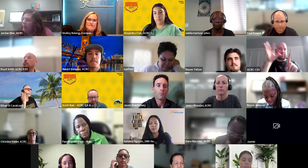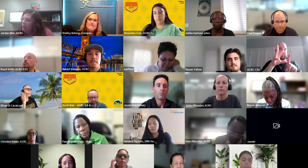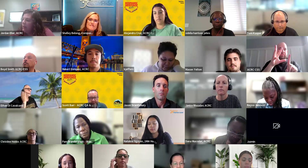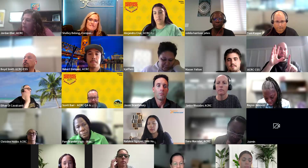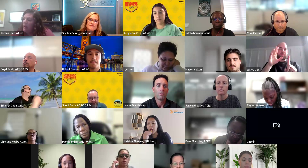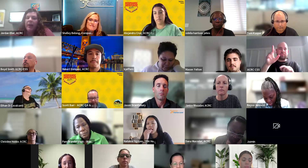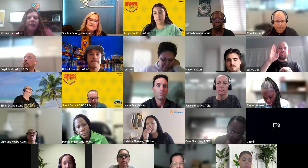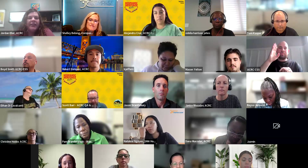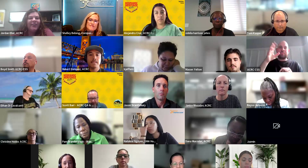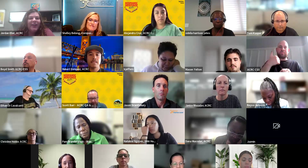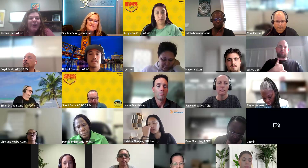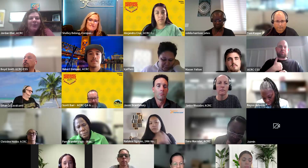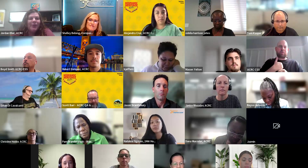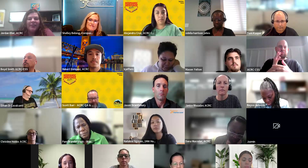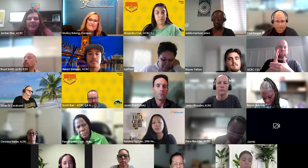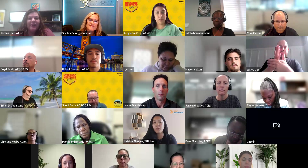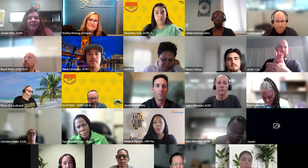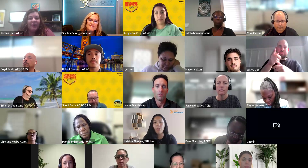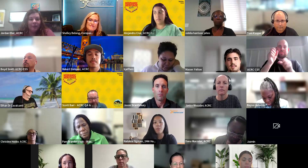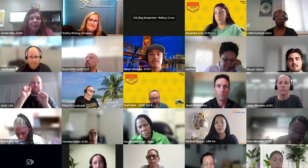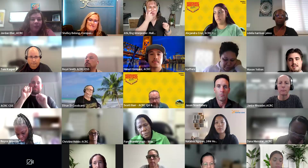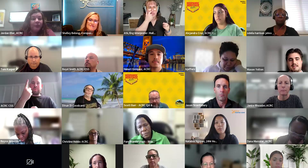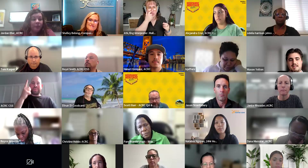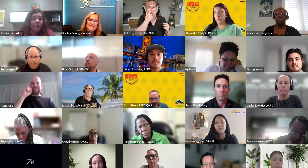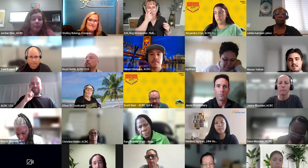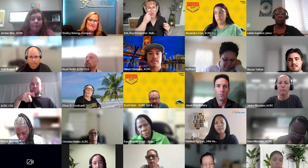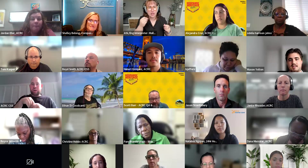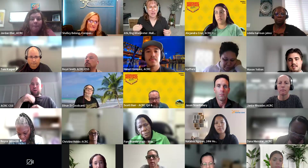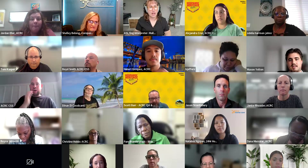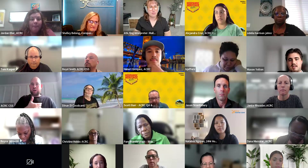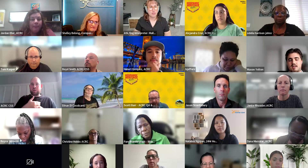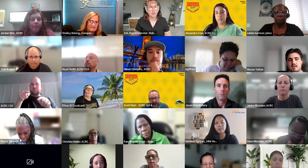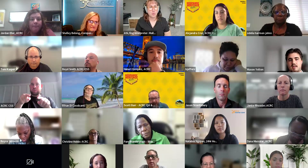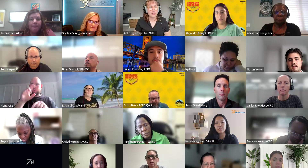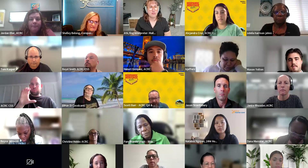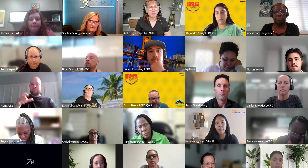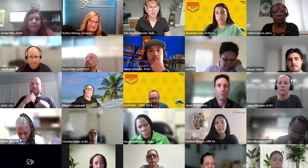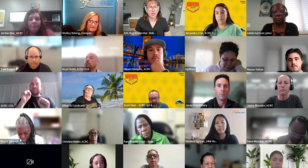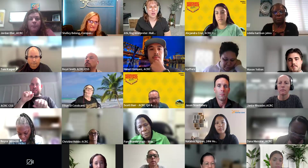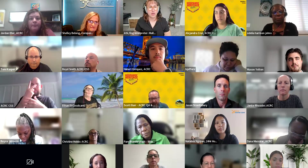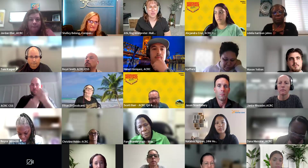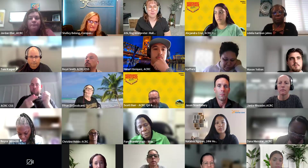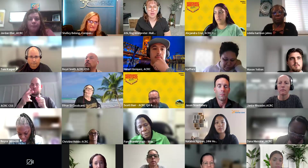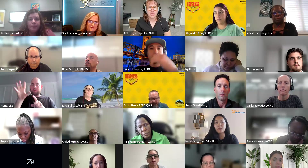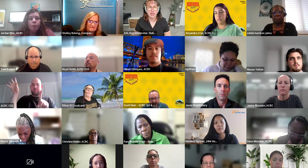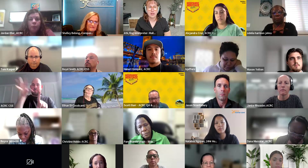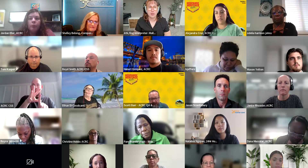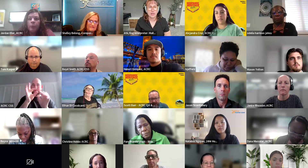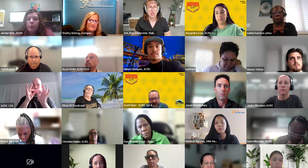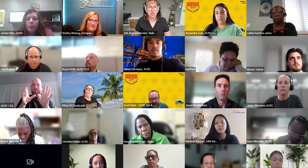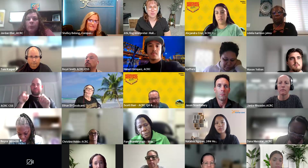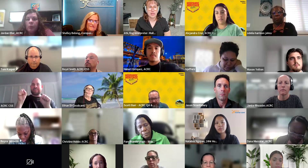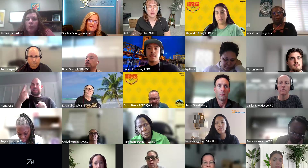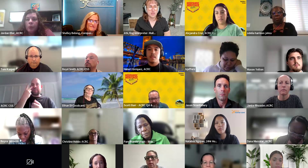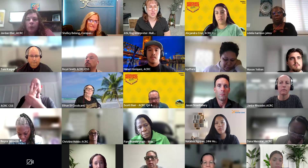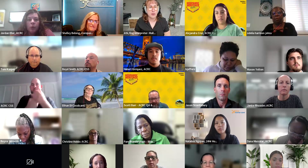Okay, and then we have another Helen Neary, our And this is Michael. I'm sorry to interrupt. There is one deaf person on our Zoom meeting,